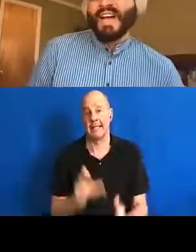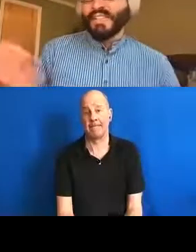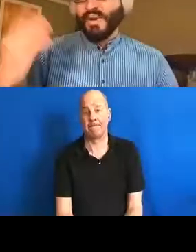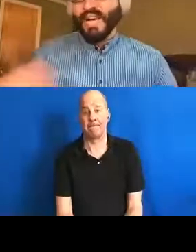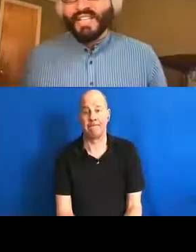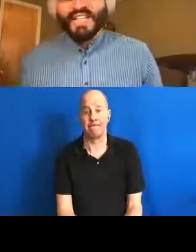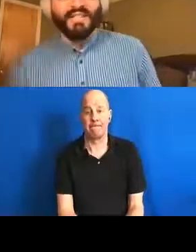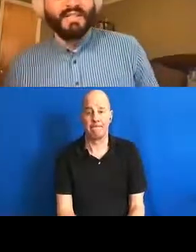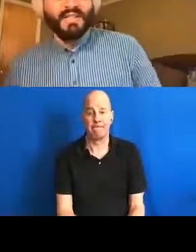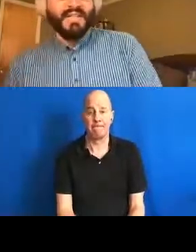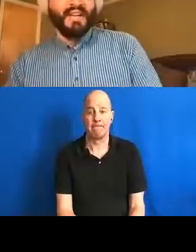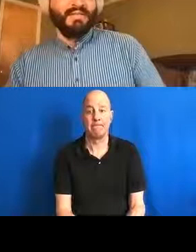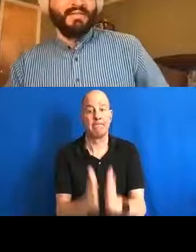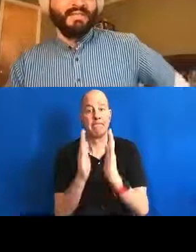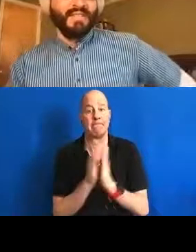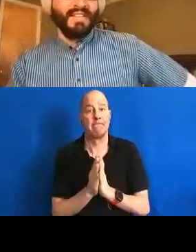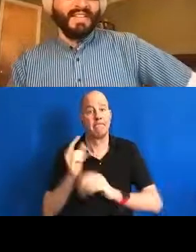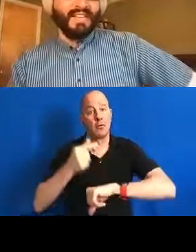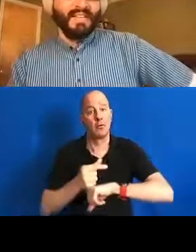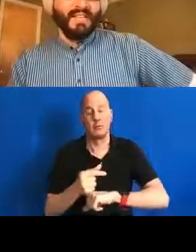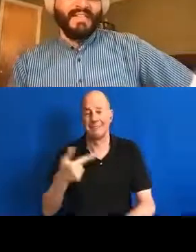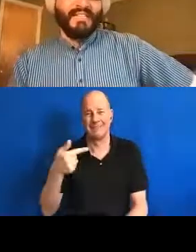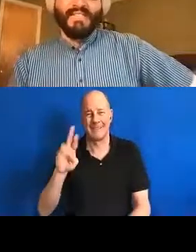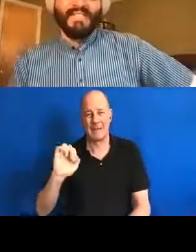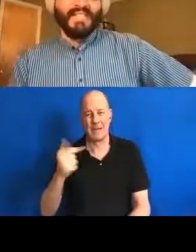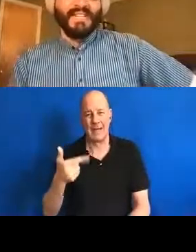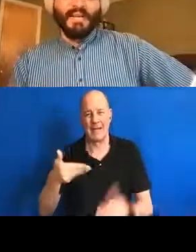I'll ask Greg to introduce himself.